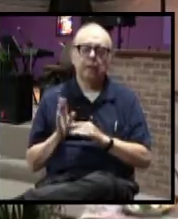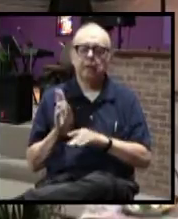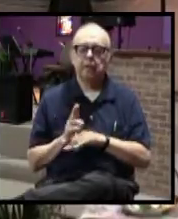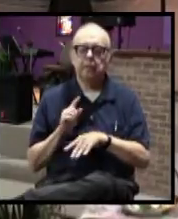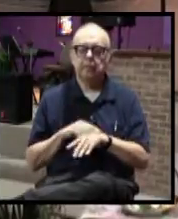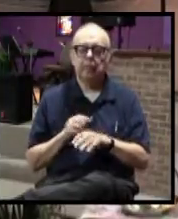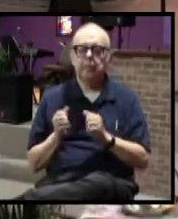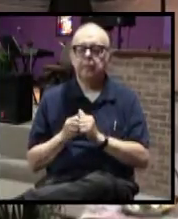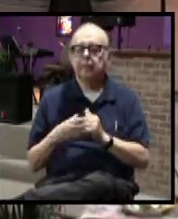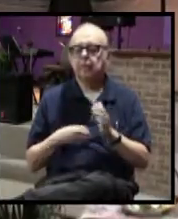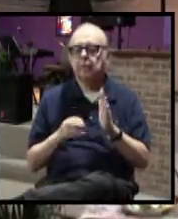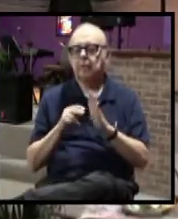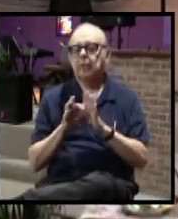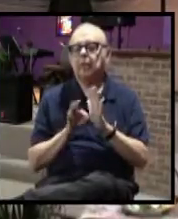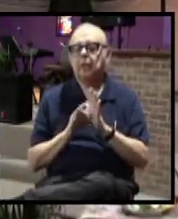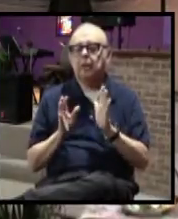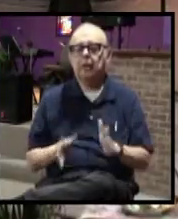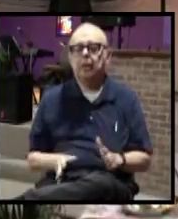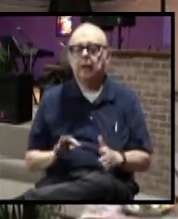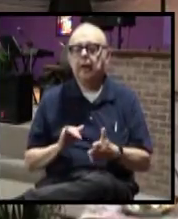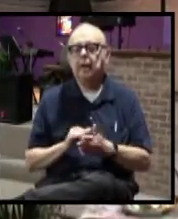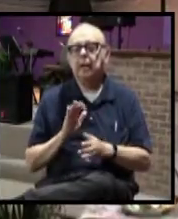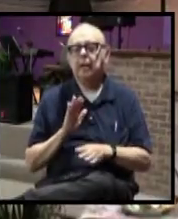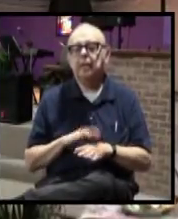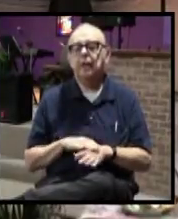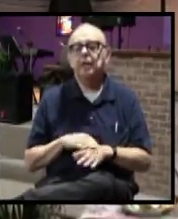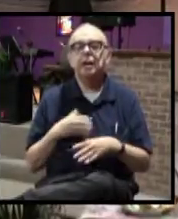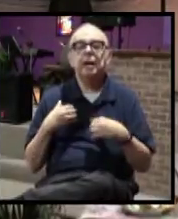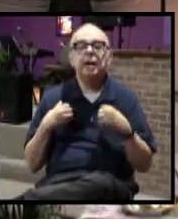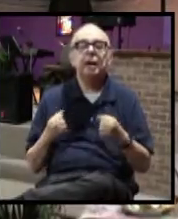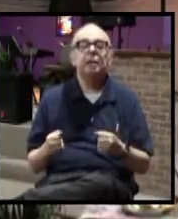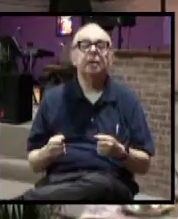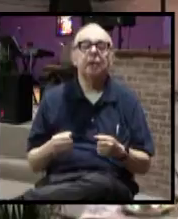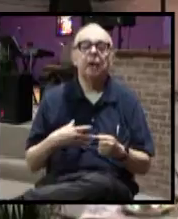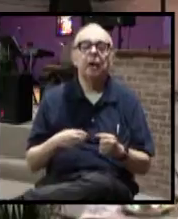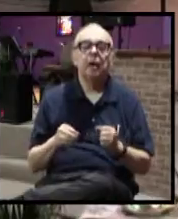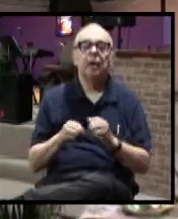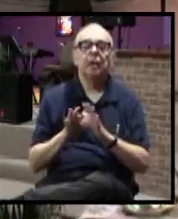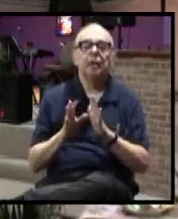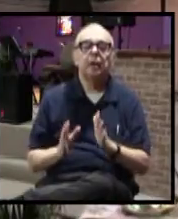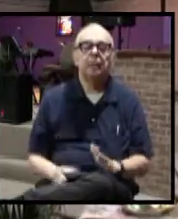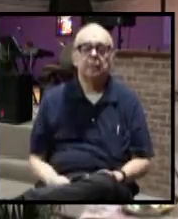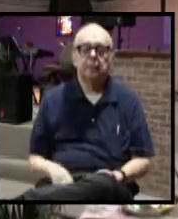Jesus was spending time with this leper than he was healing of the leper.